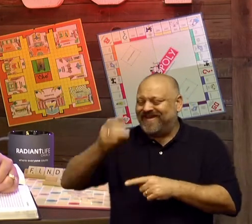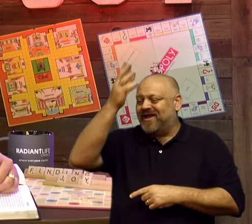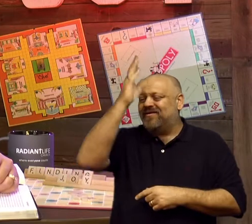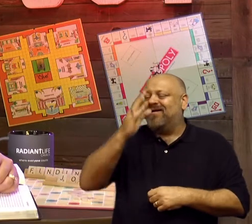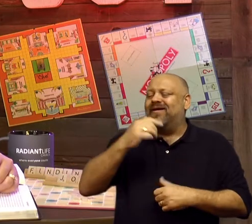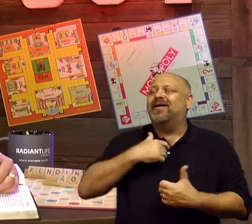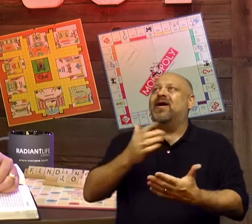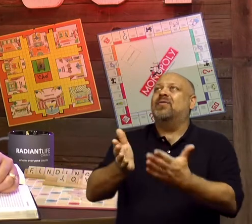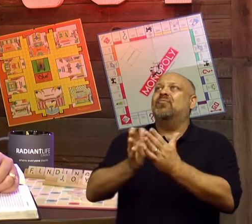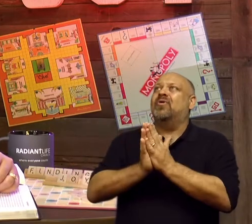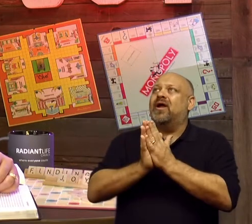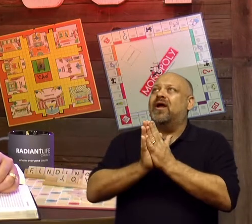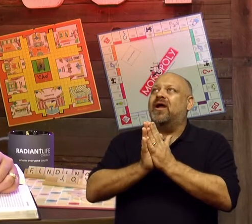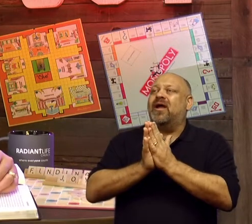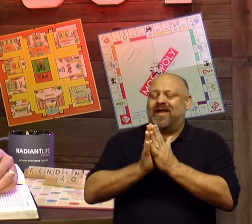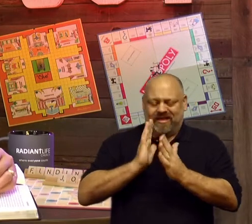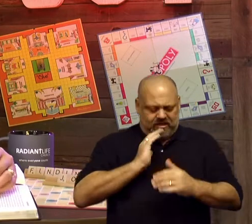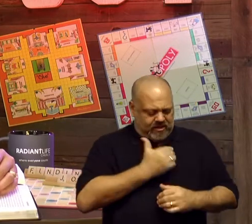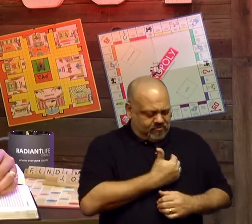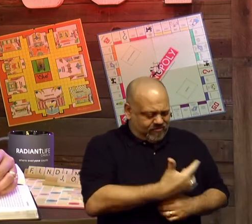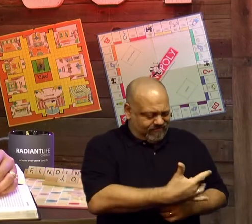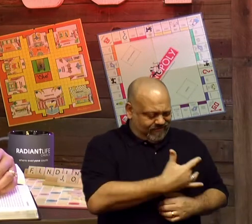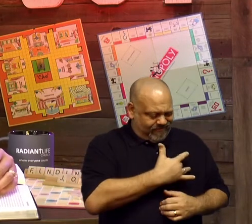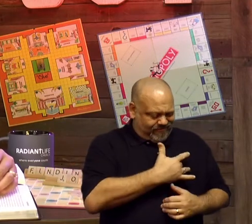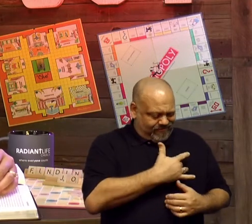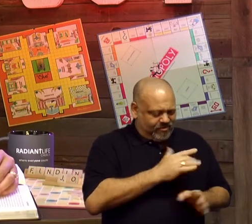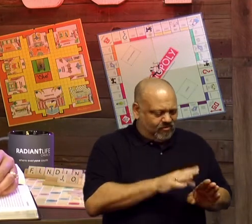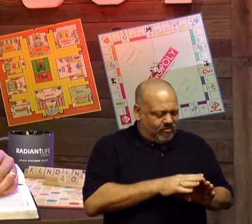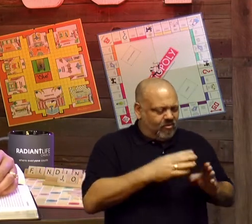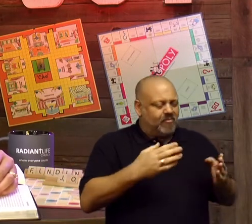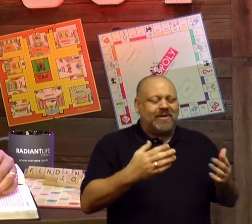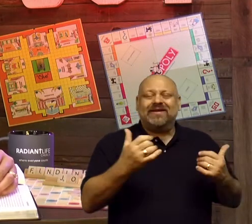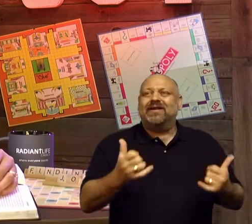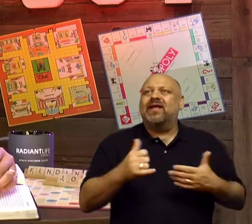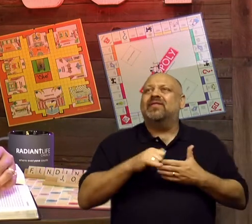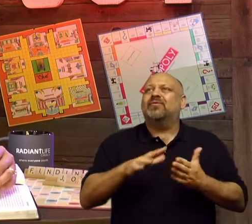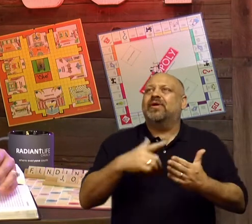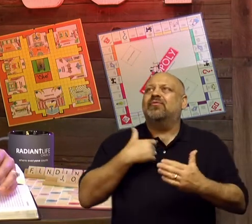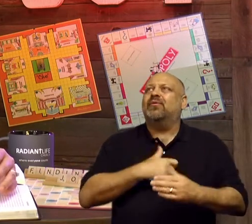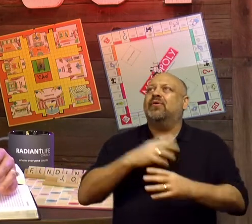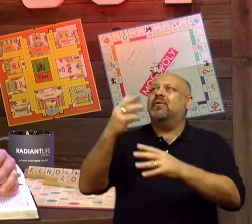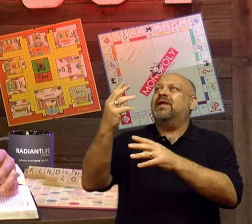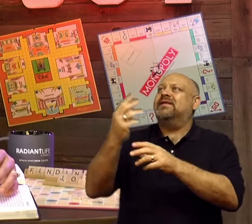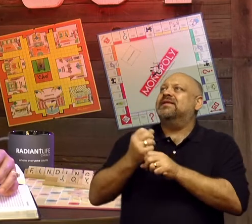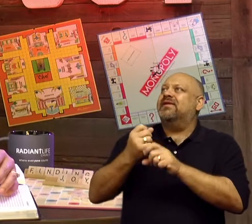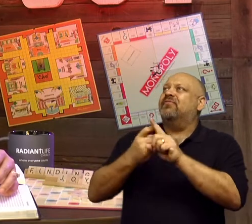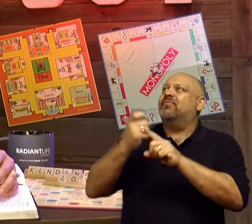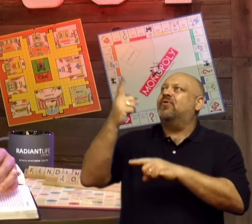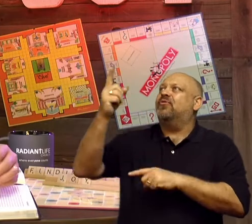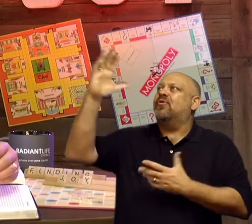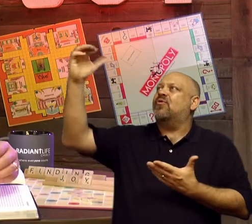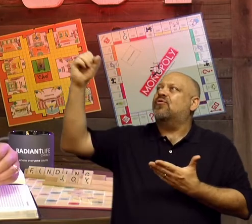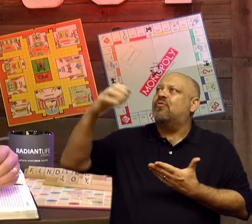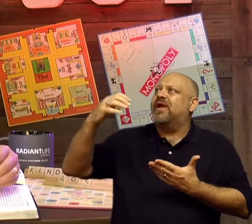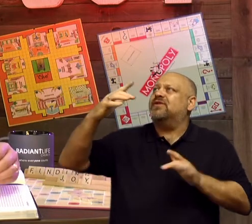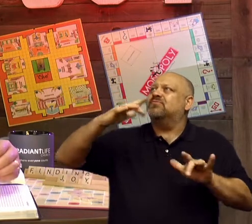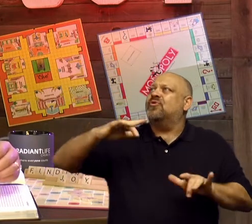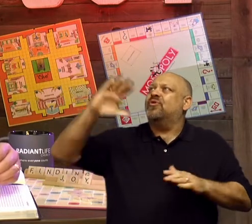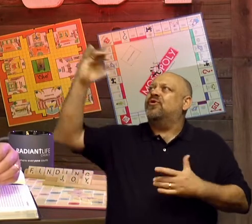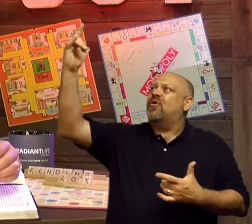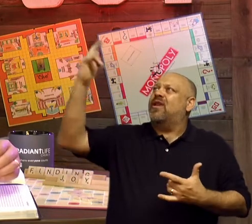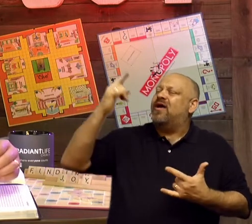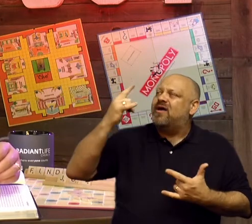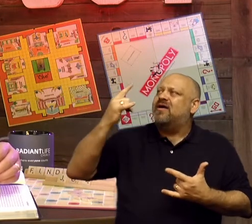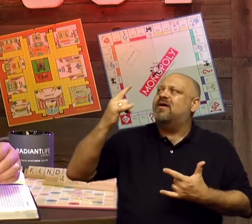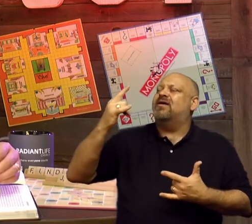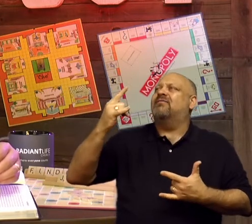And God, I just pray that you would open up our hearts today, that we might receive from you your grace, your